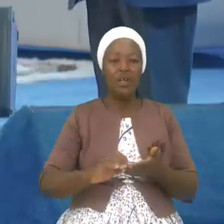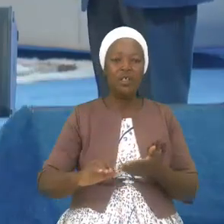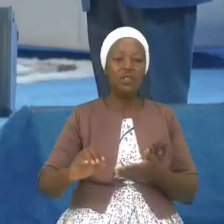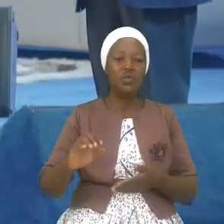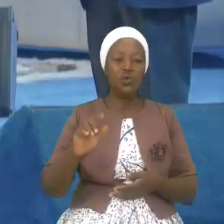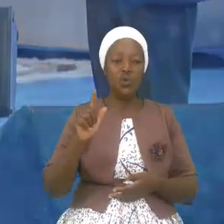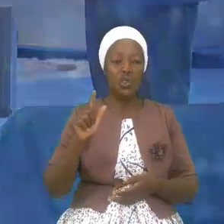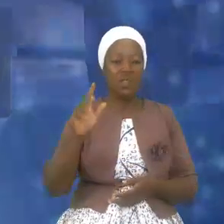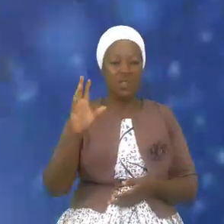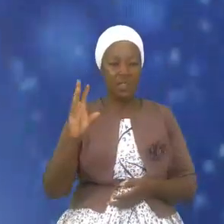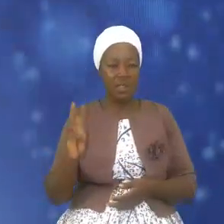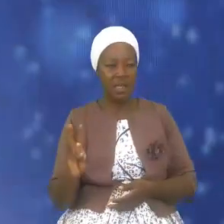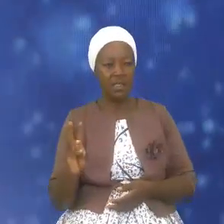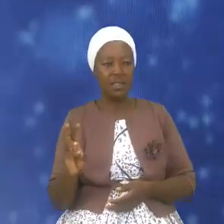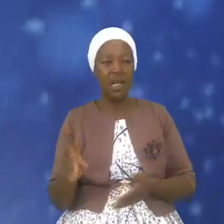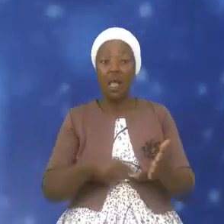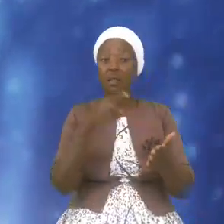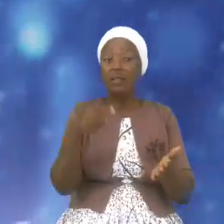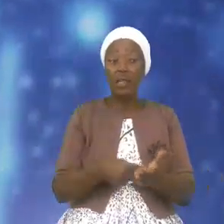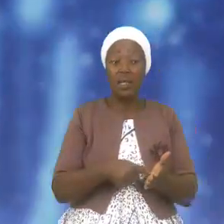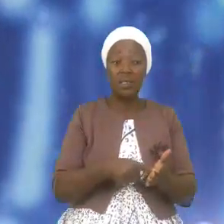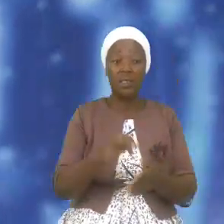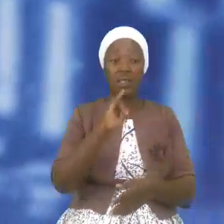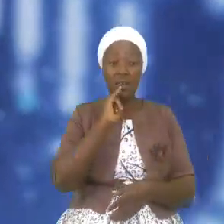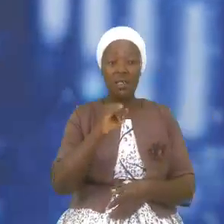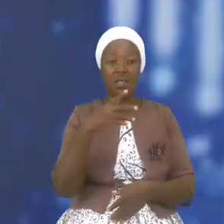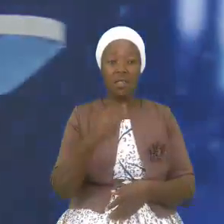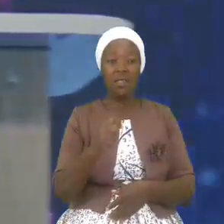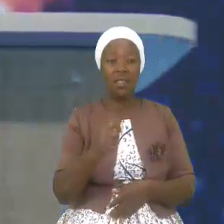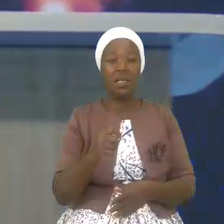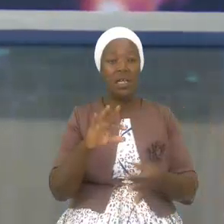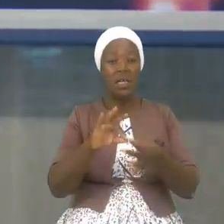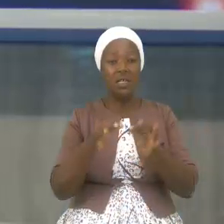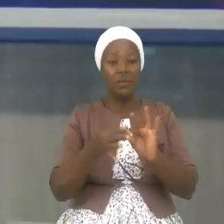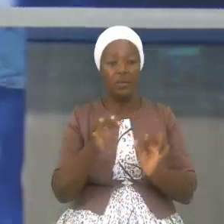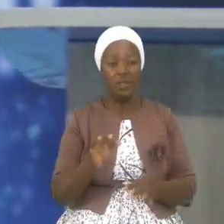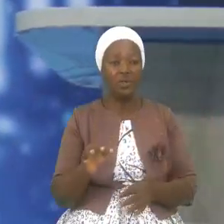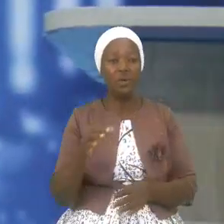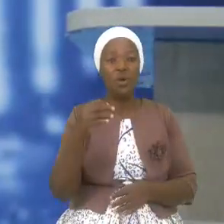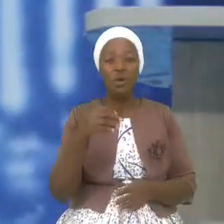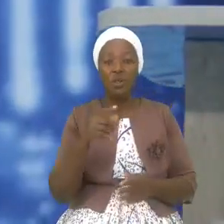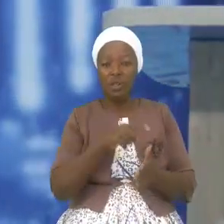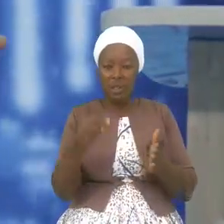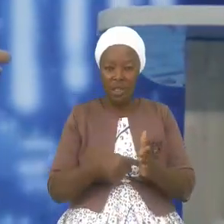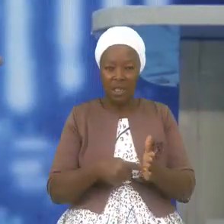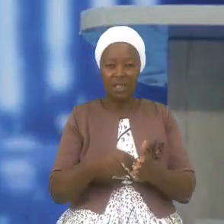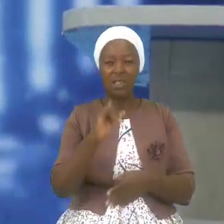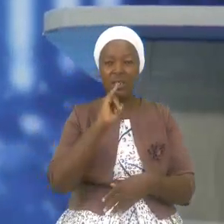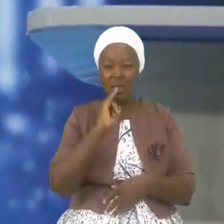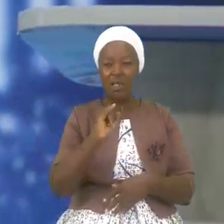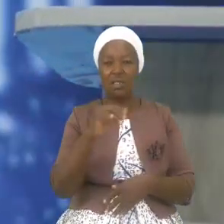the interpretation. This is the interpretation. Everybody